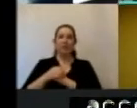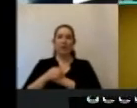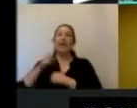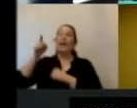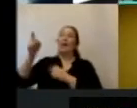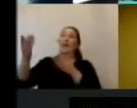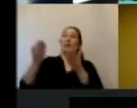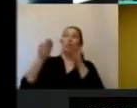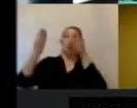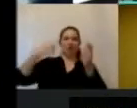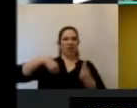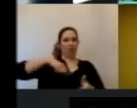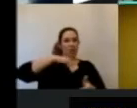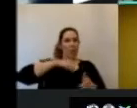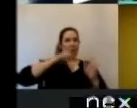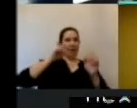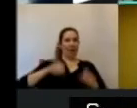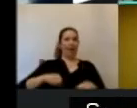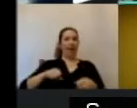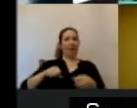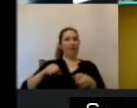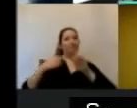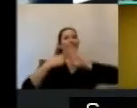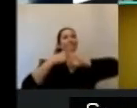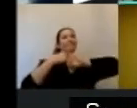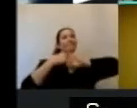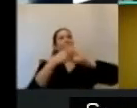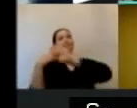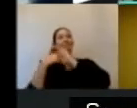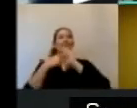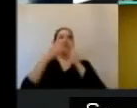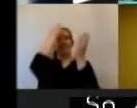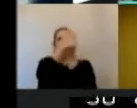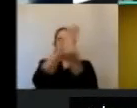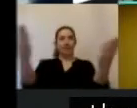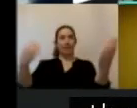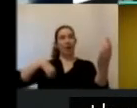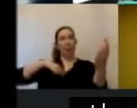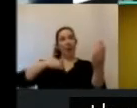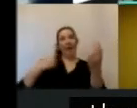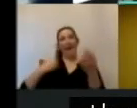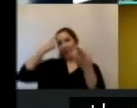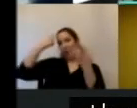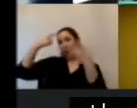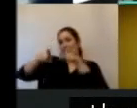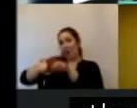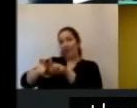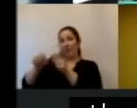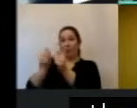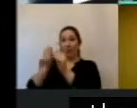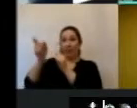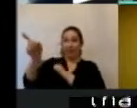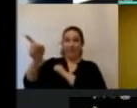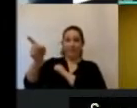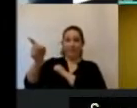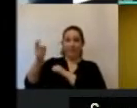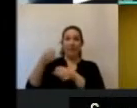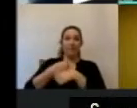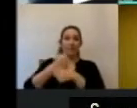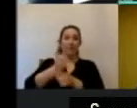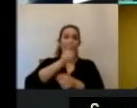law department about it, and their feeling is that it would make the most sense to have this